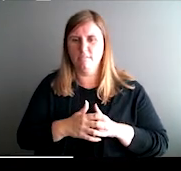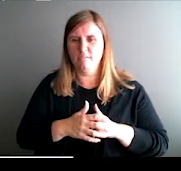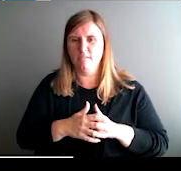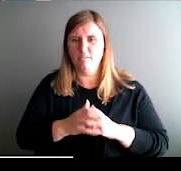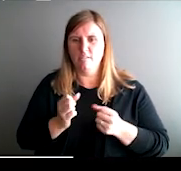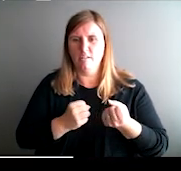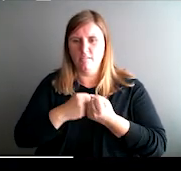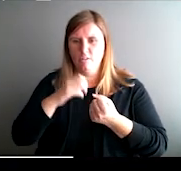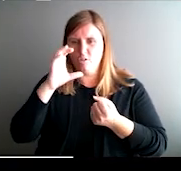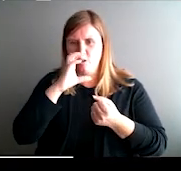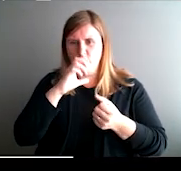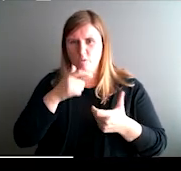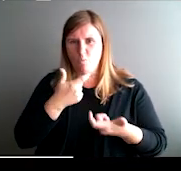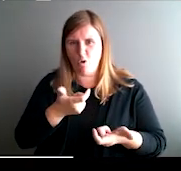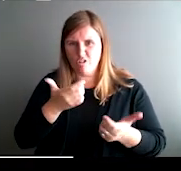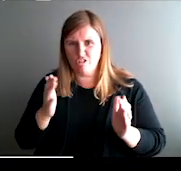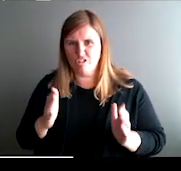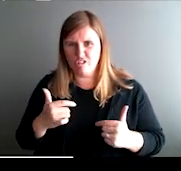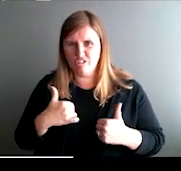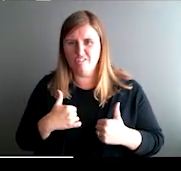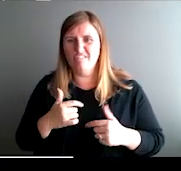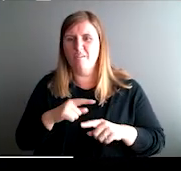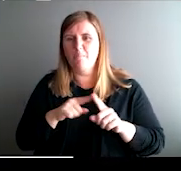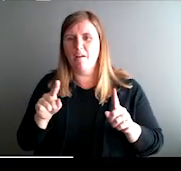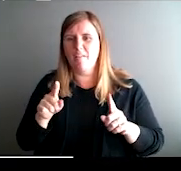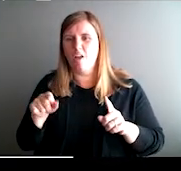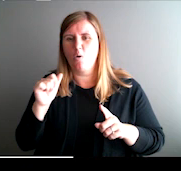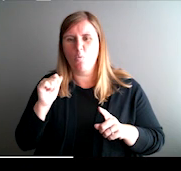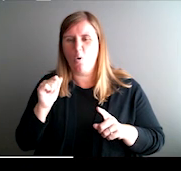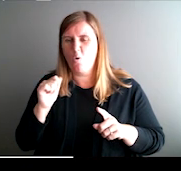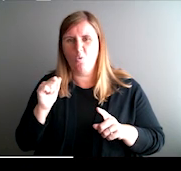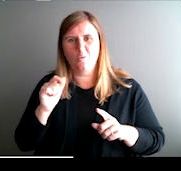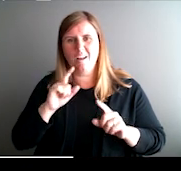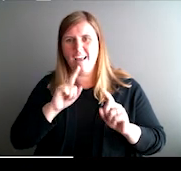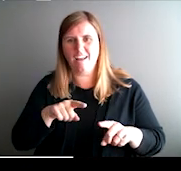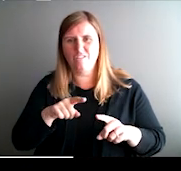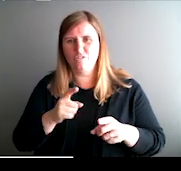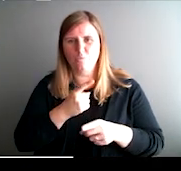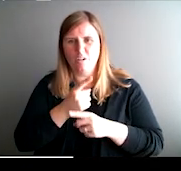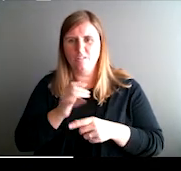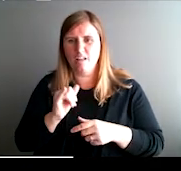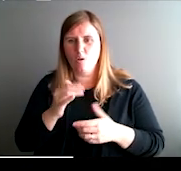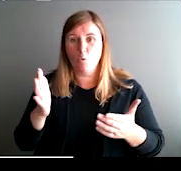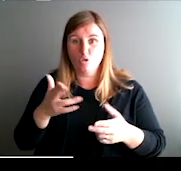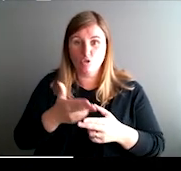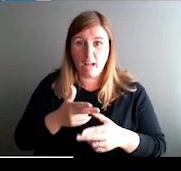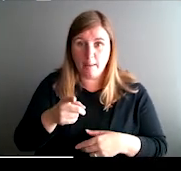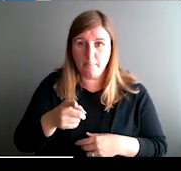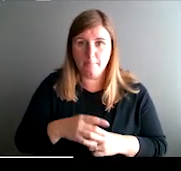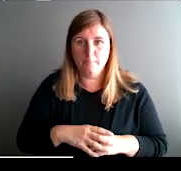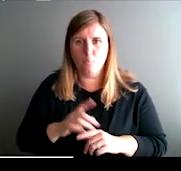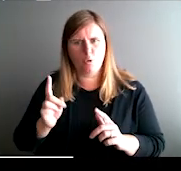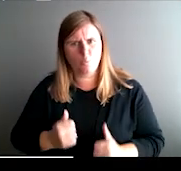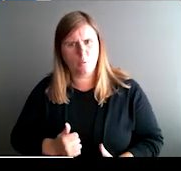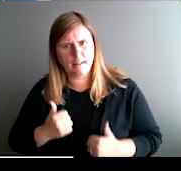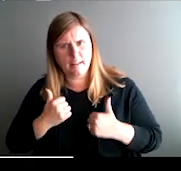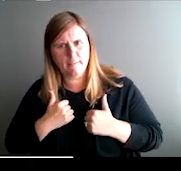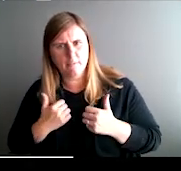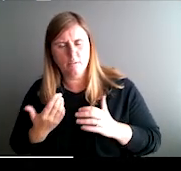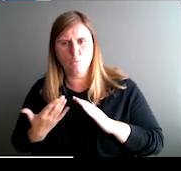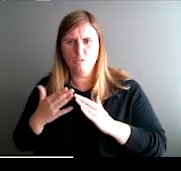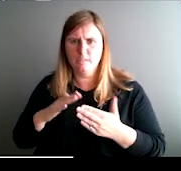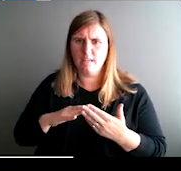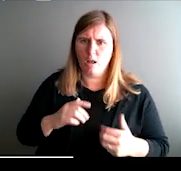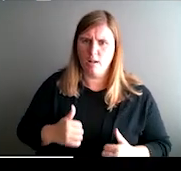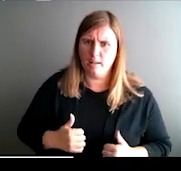avid cartoon watcher, but they won't answer accurately questions like, what's your name? Where do you live? What town do